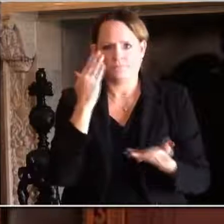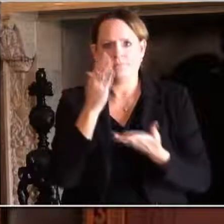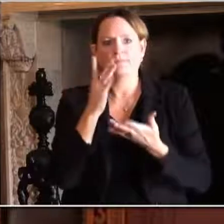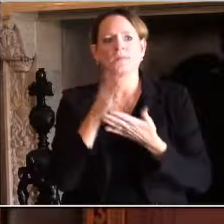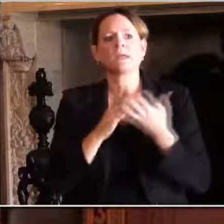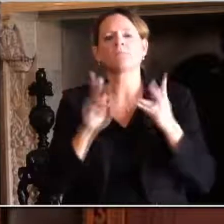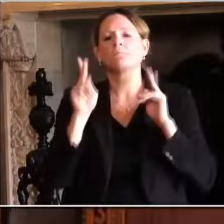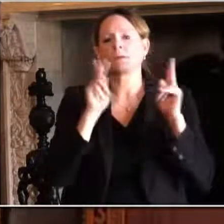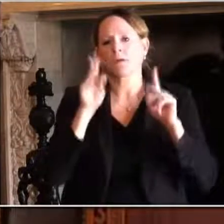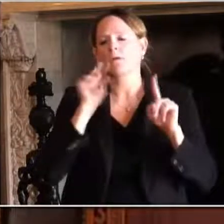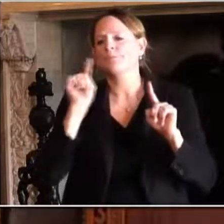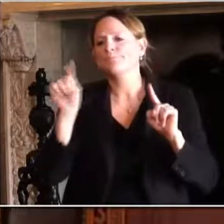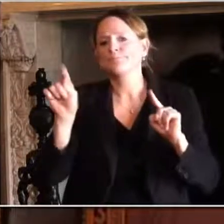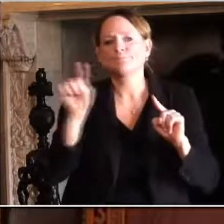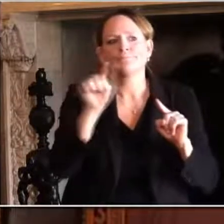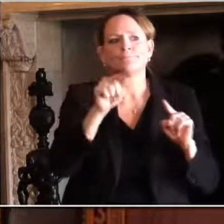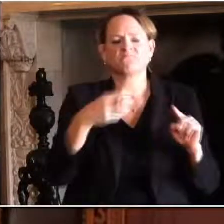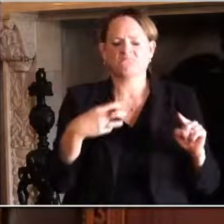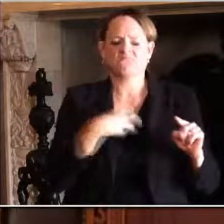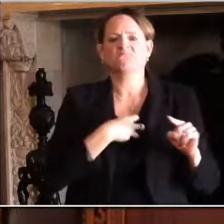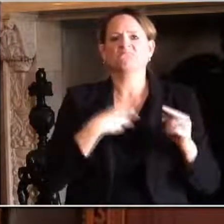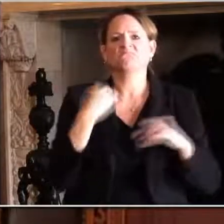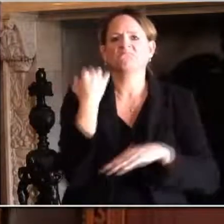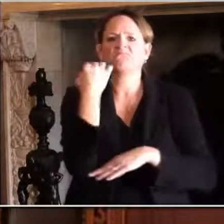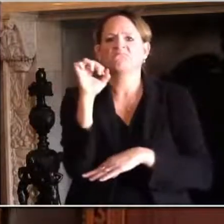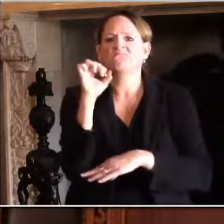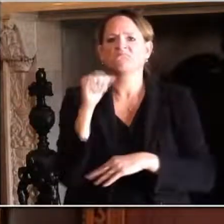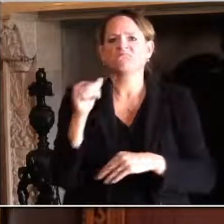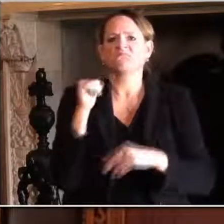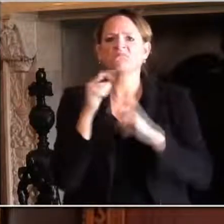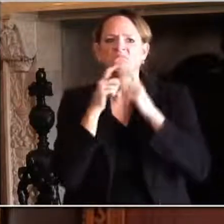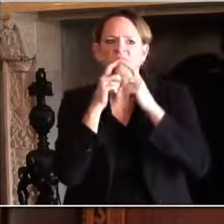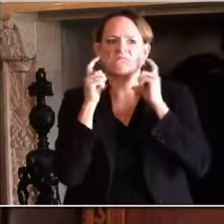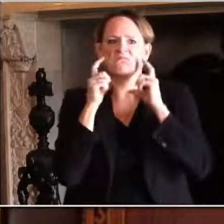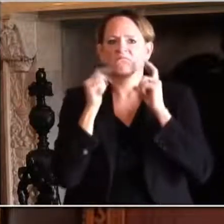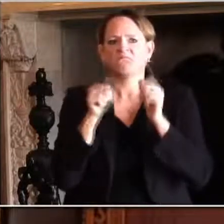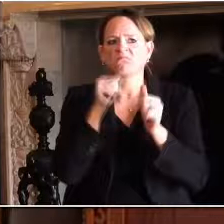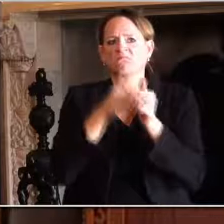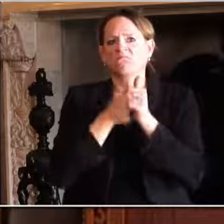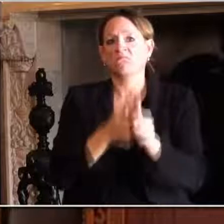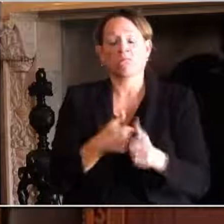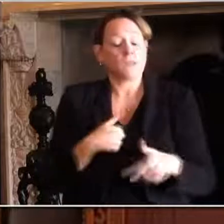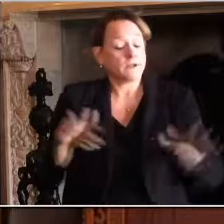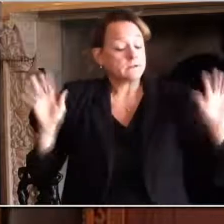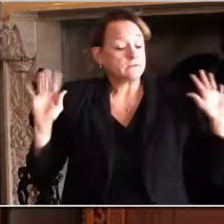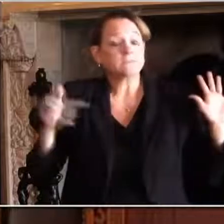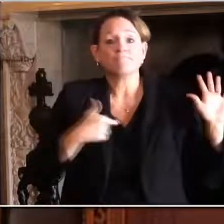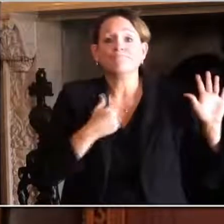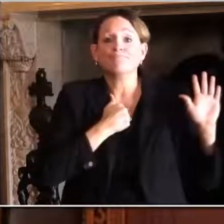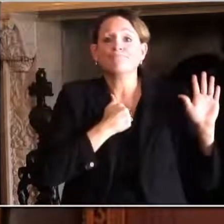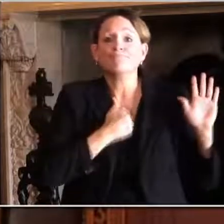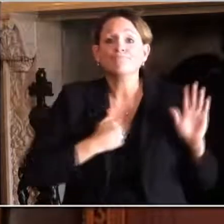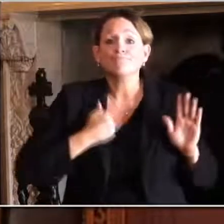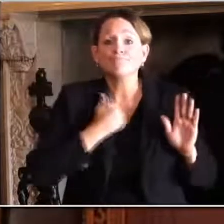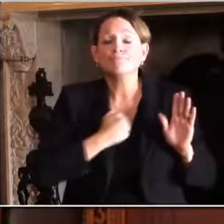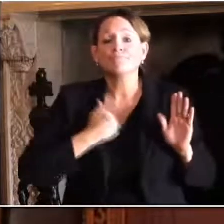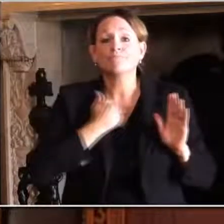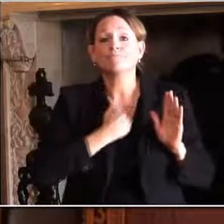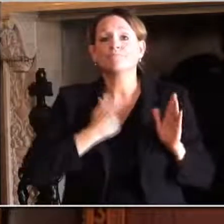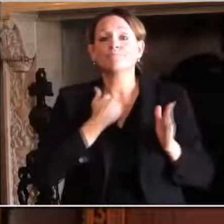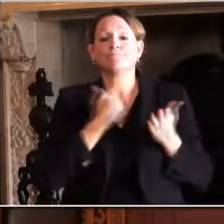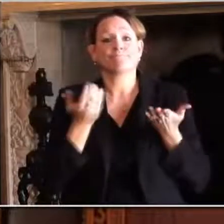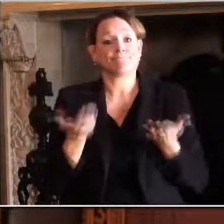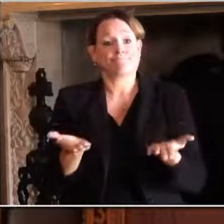will buck this order, but it's the right thing to do, and I'm sorry to put it so simply,